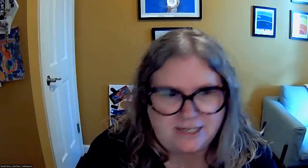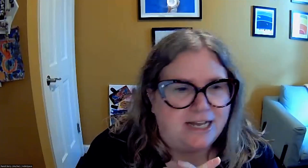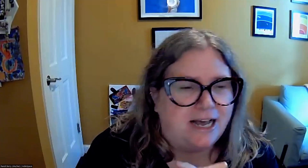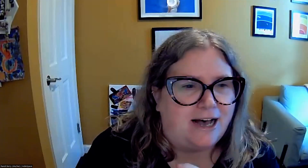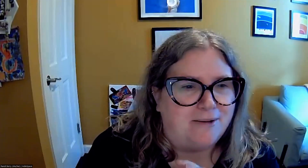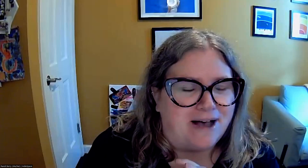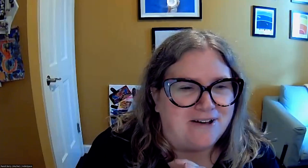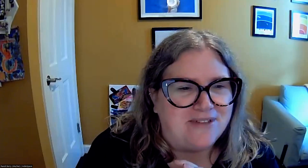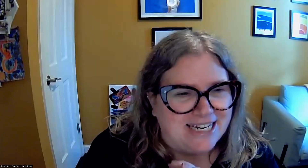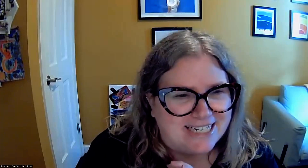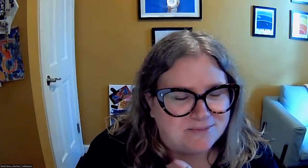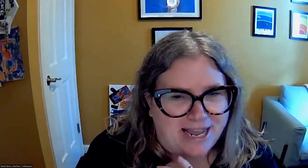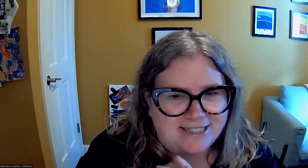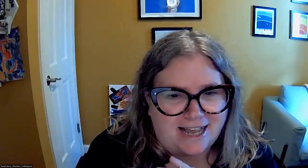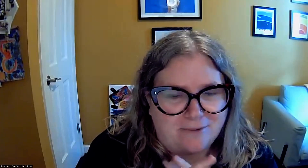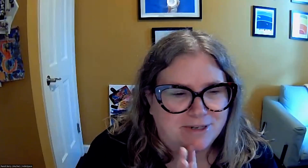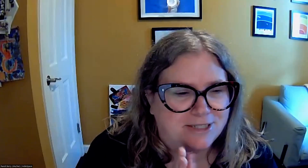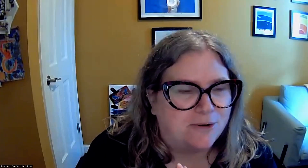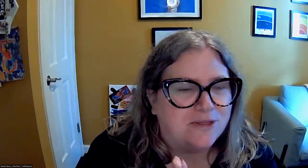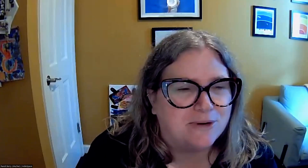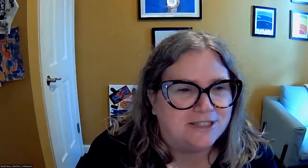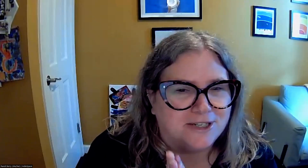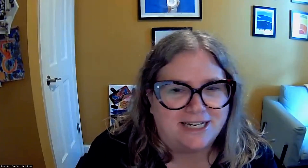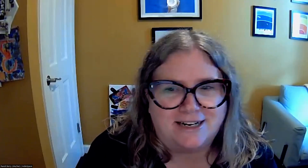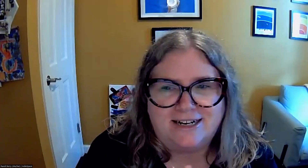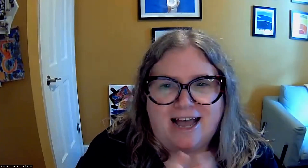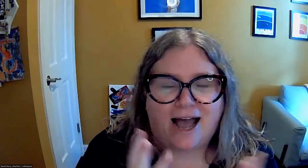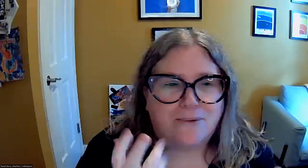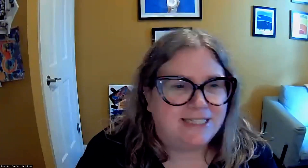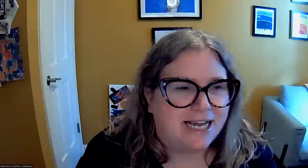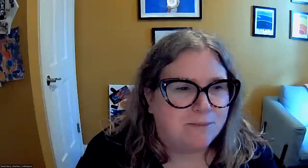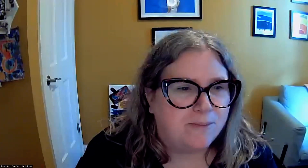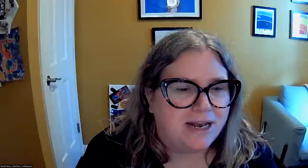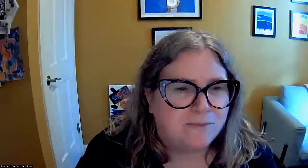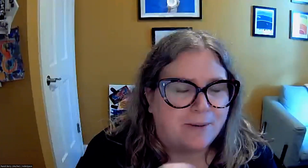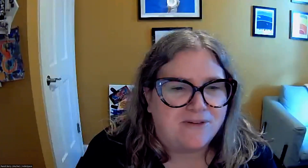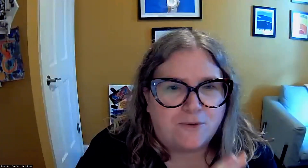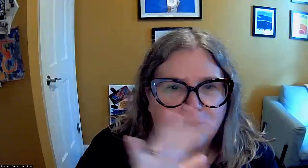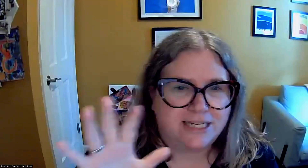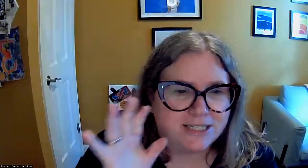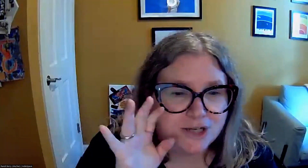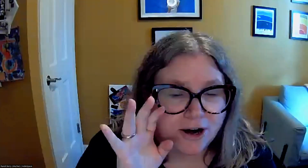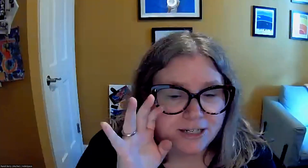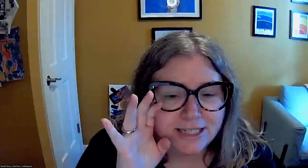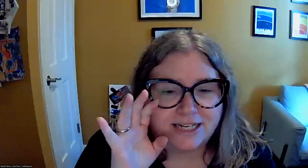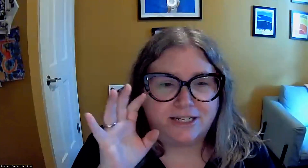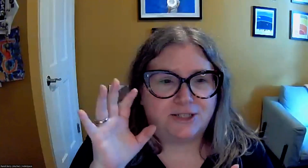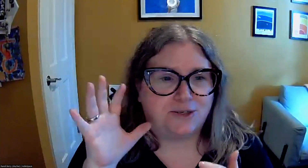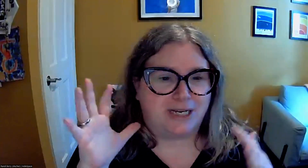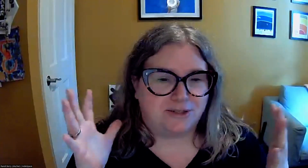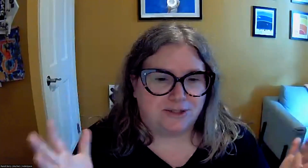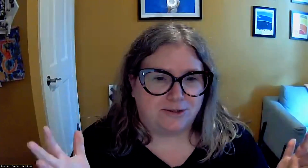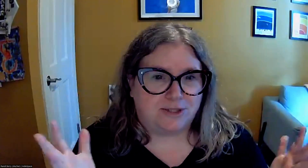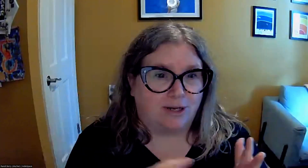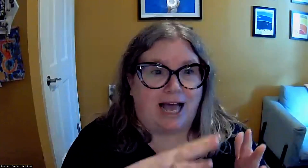co-founder of IndieSpace, and we're so thrilled you're here. I want to take a moment before we start